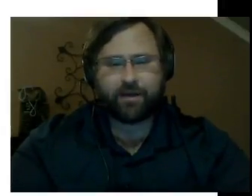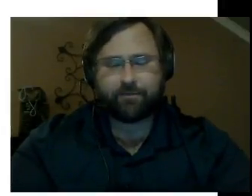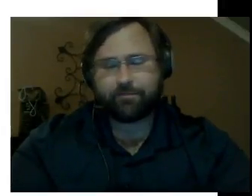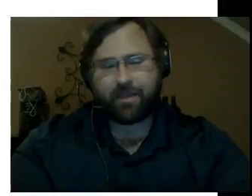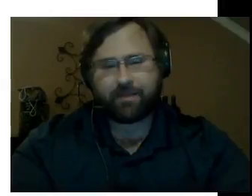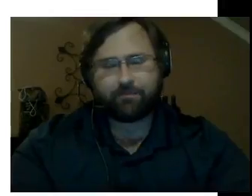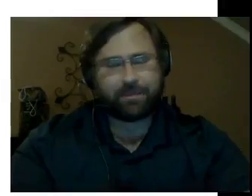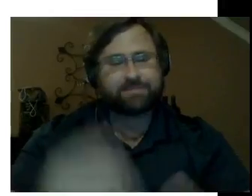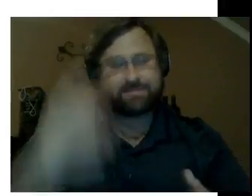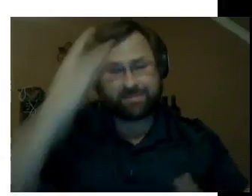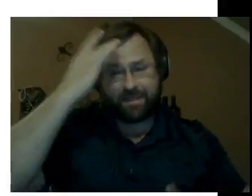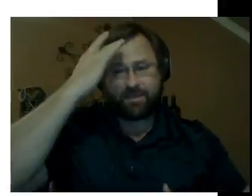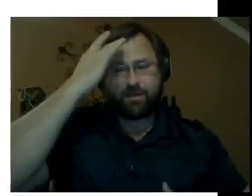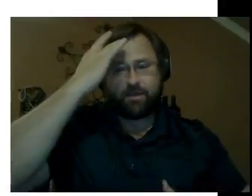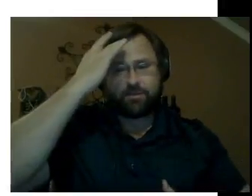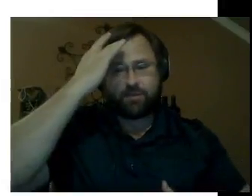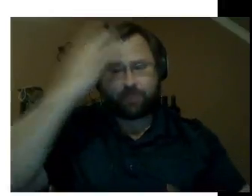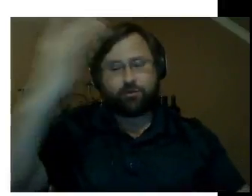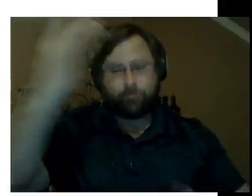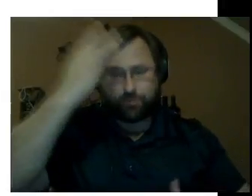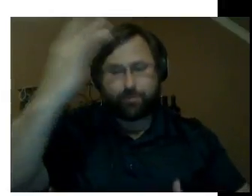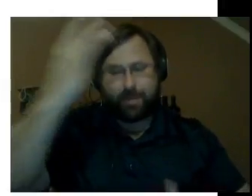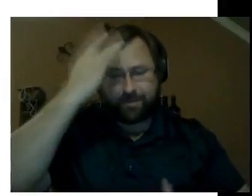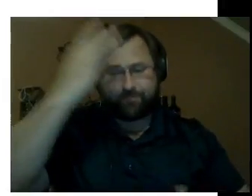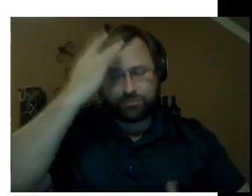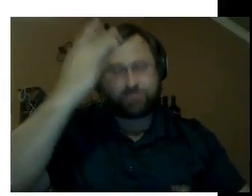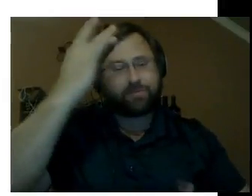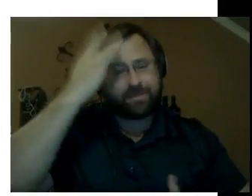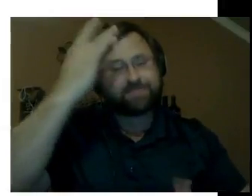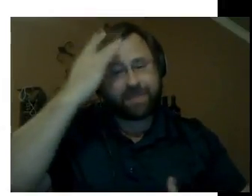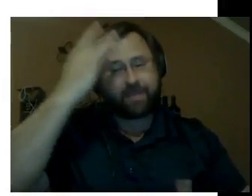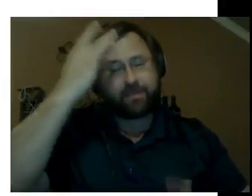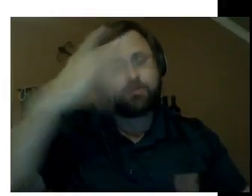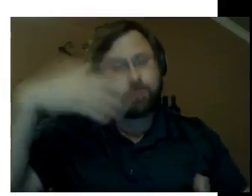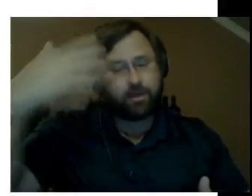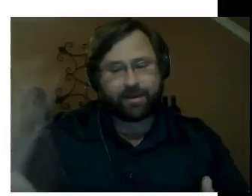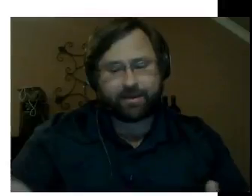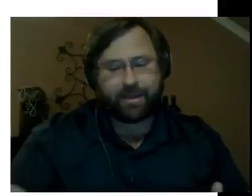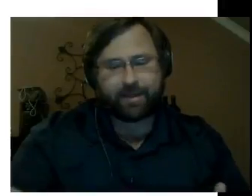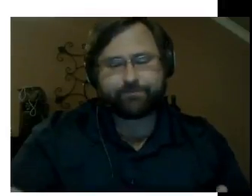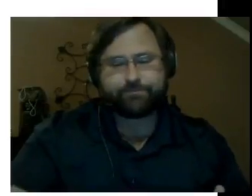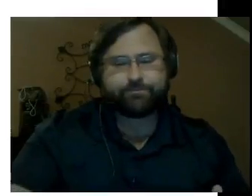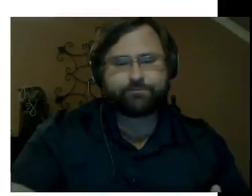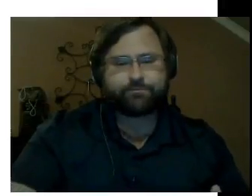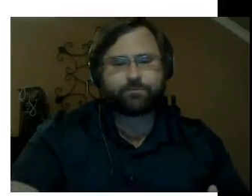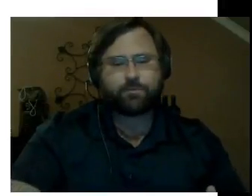adjective that means sick and use the repetitive motion to mean sick again and